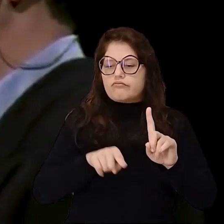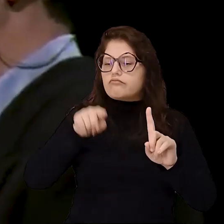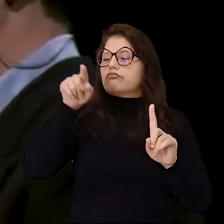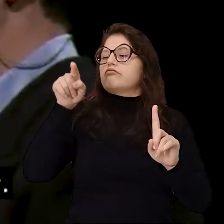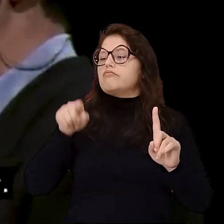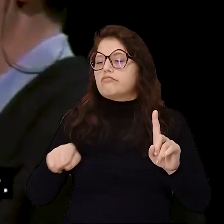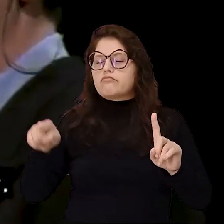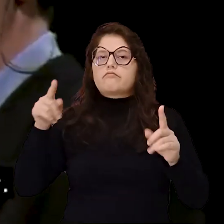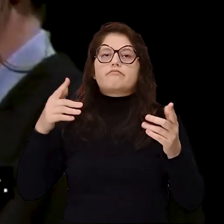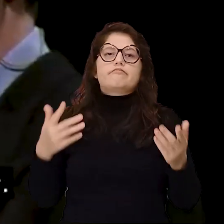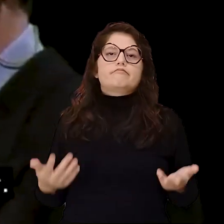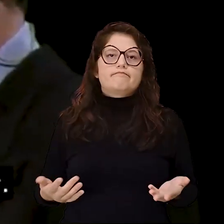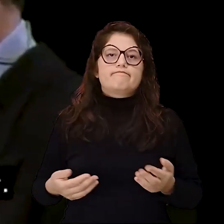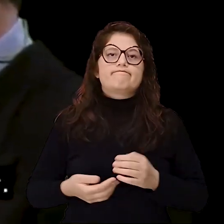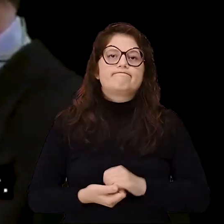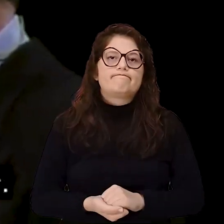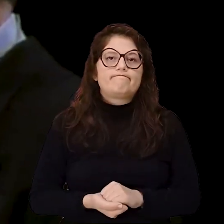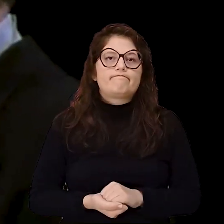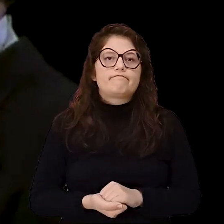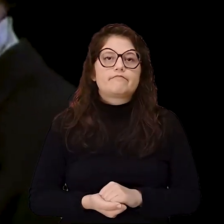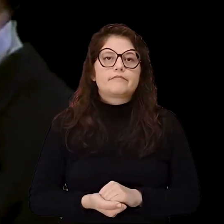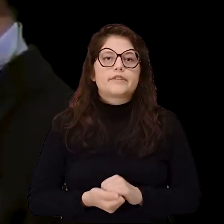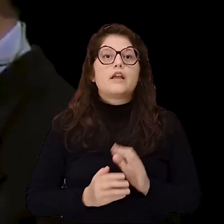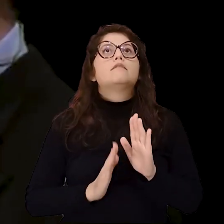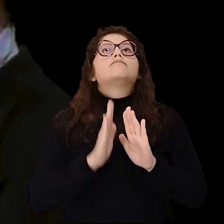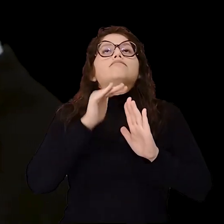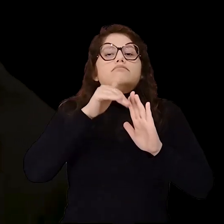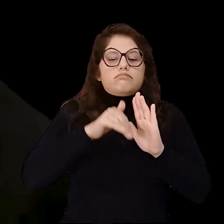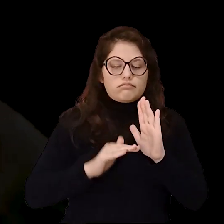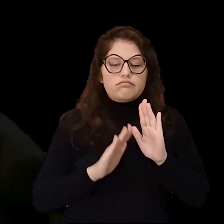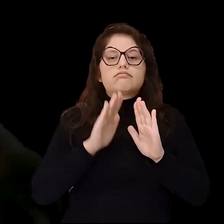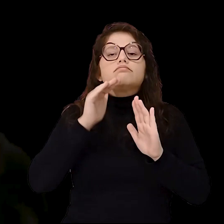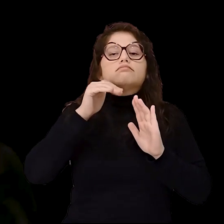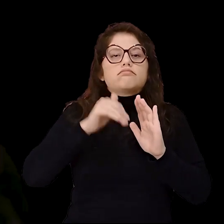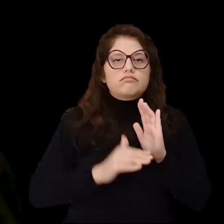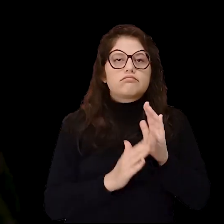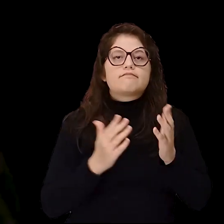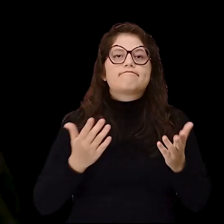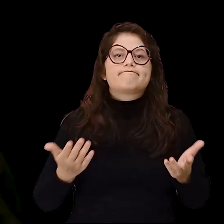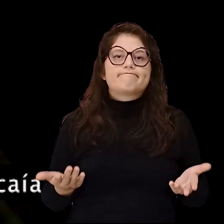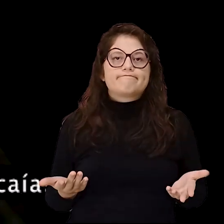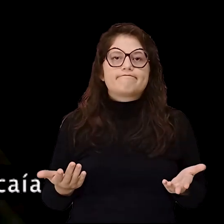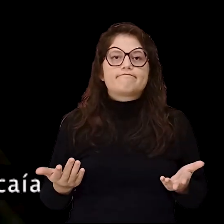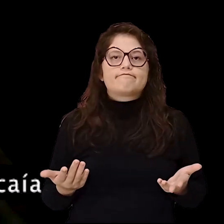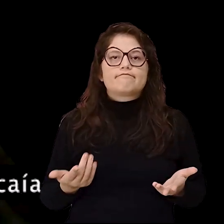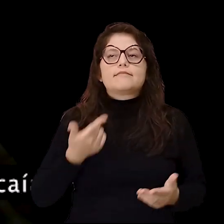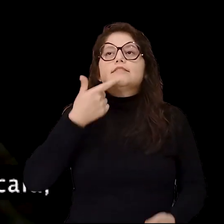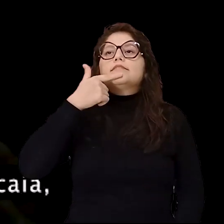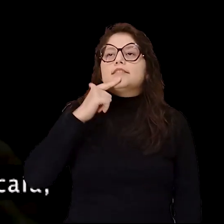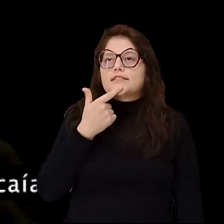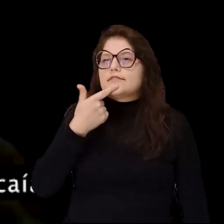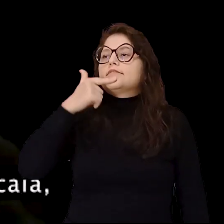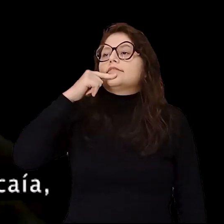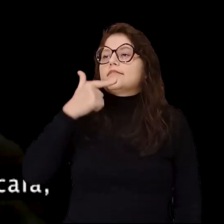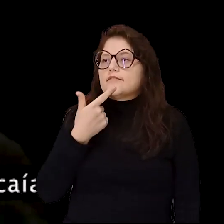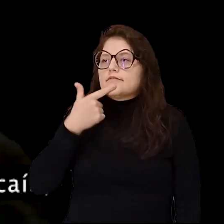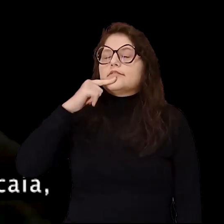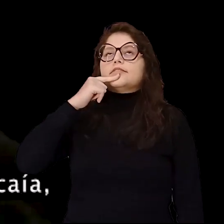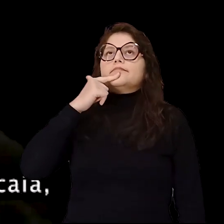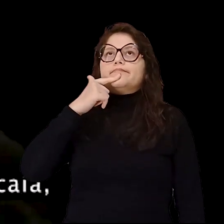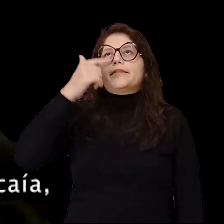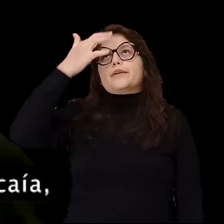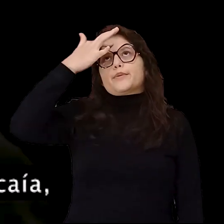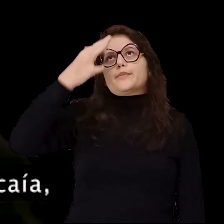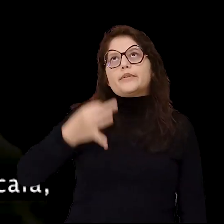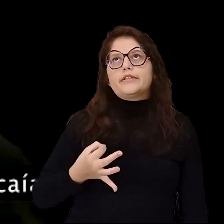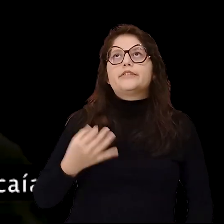at the other end that was worth living for. And the other was that I had access to good treatment. But I nonetheless emerged